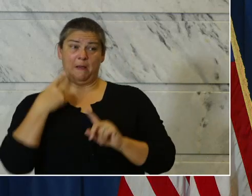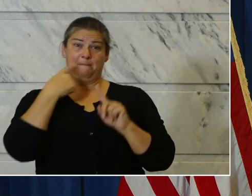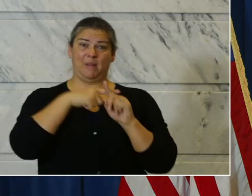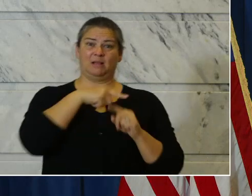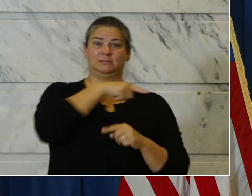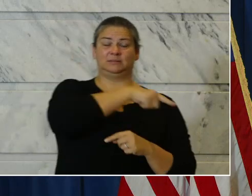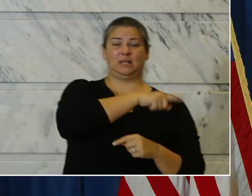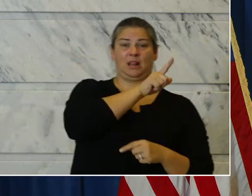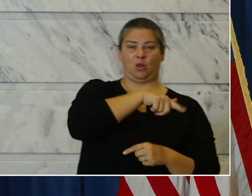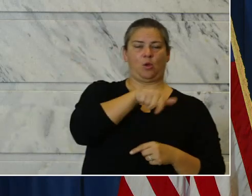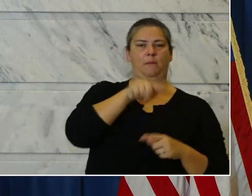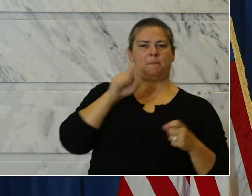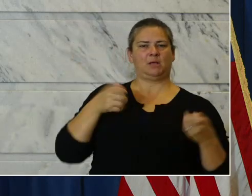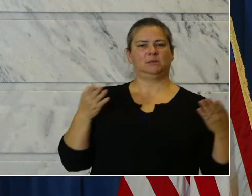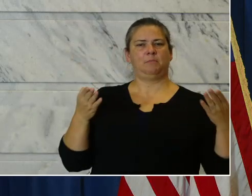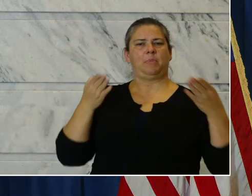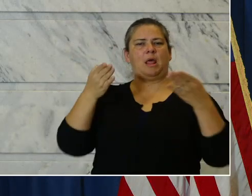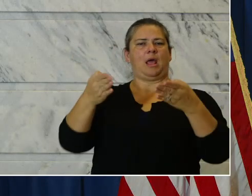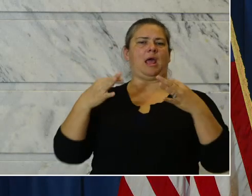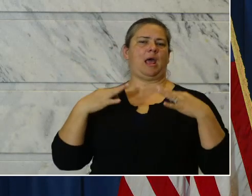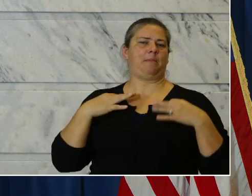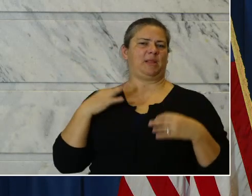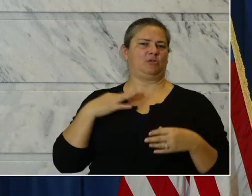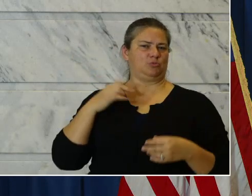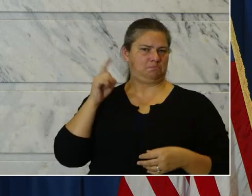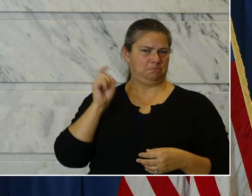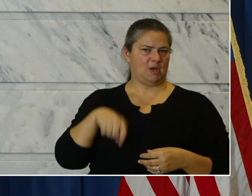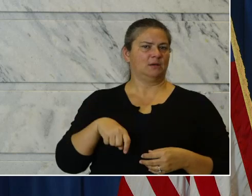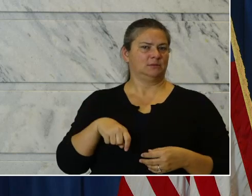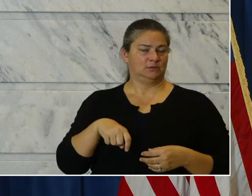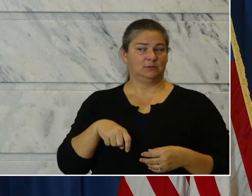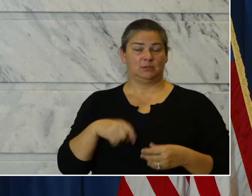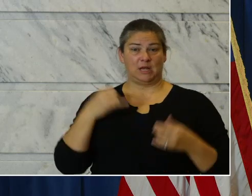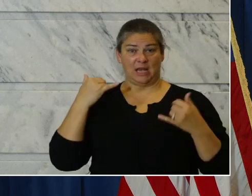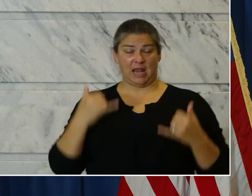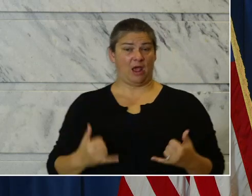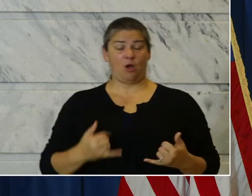online applications. To date, the fund has received applications from